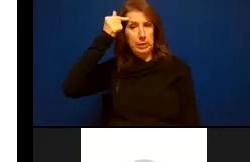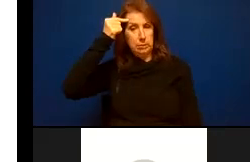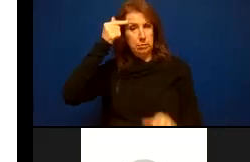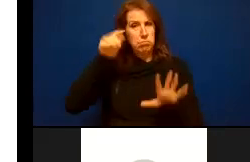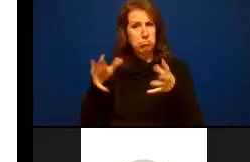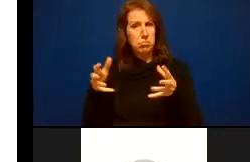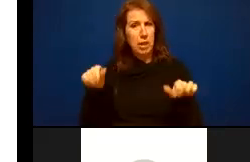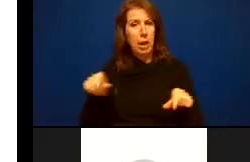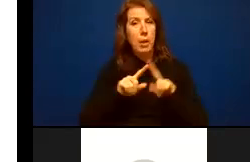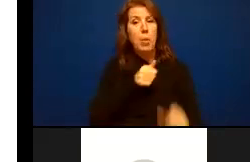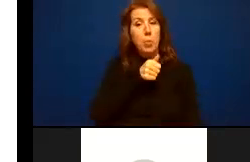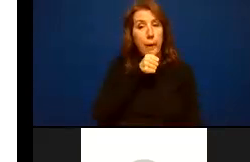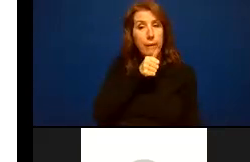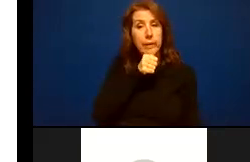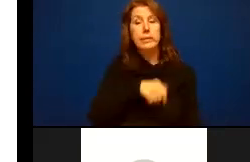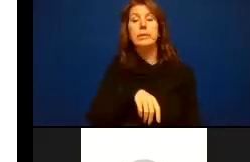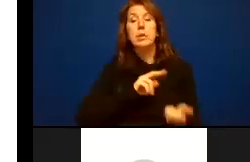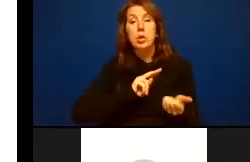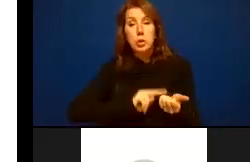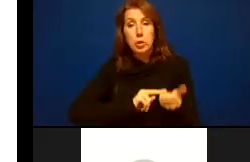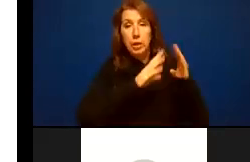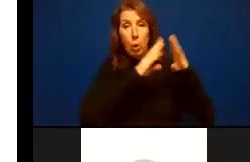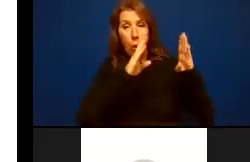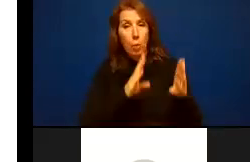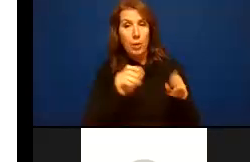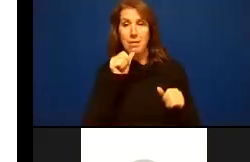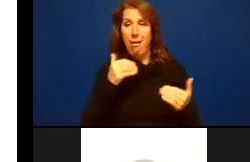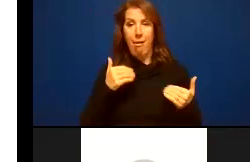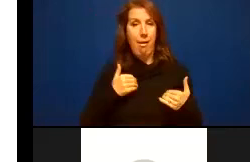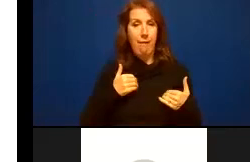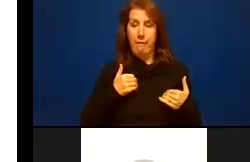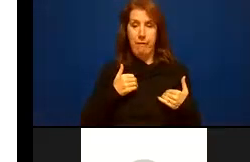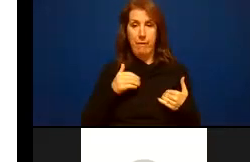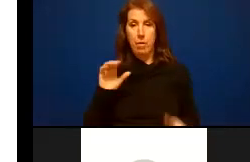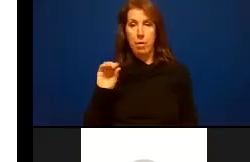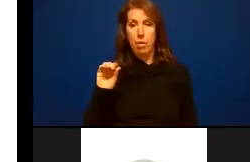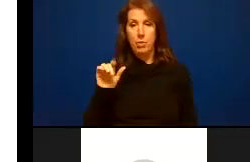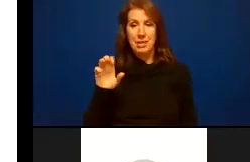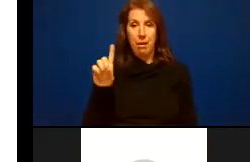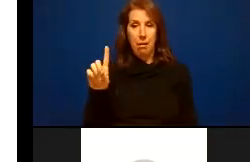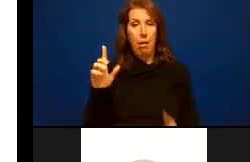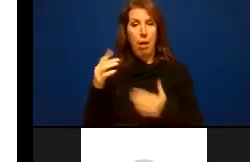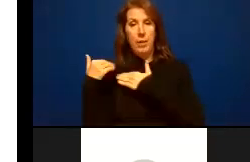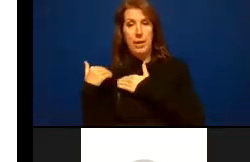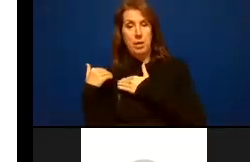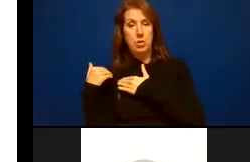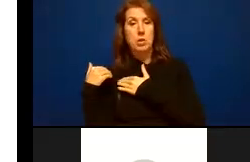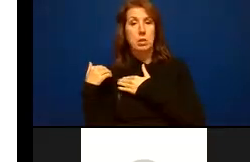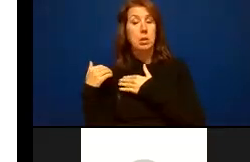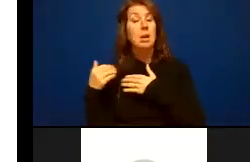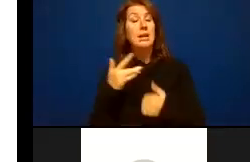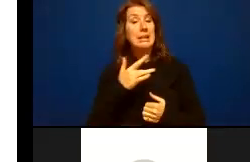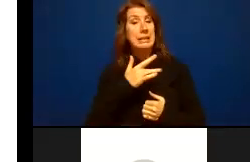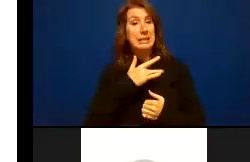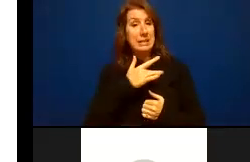private facility, a nursing home, doesn't have quite an Olmstead obligation. They may be covered they are covered usually by